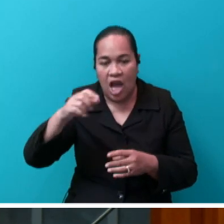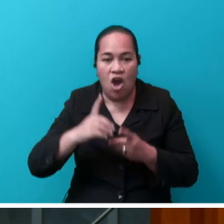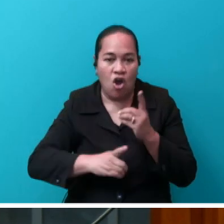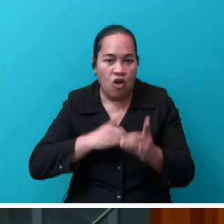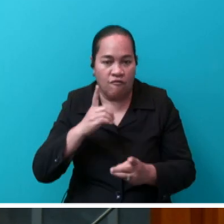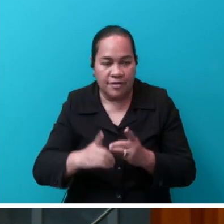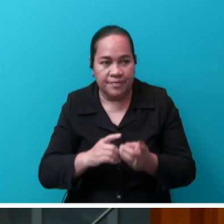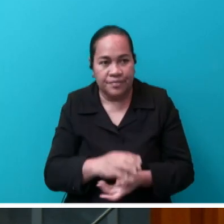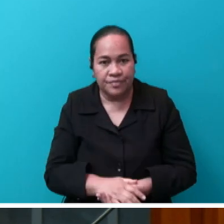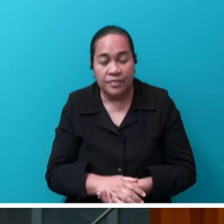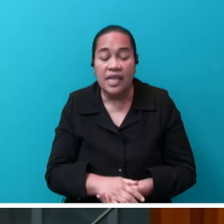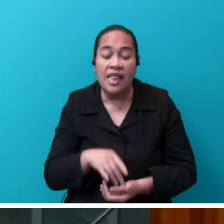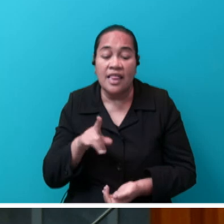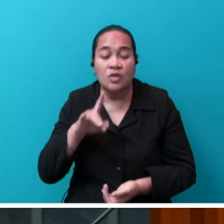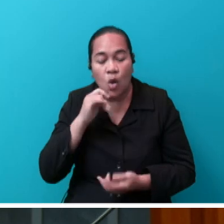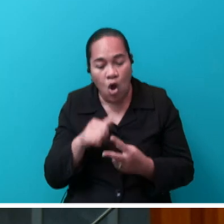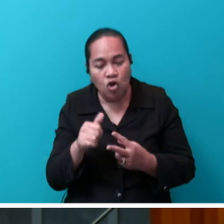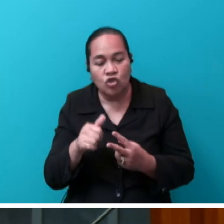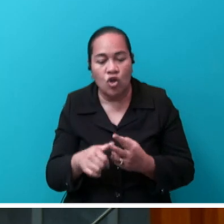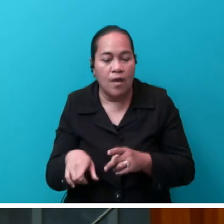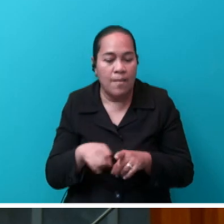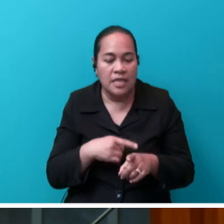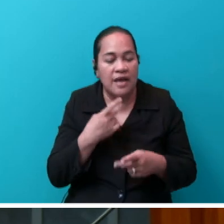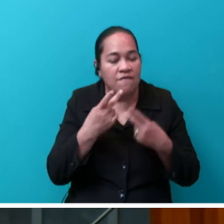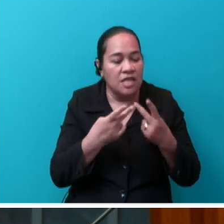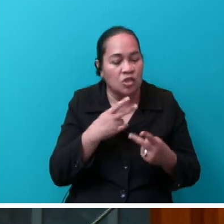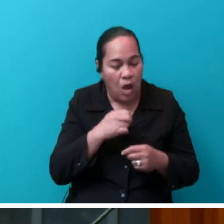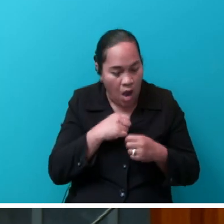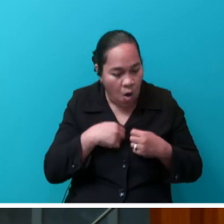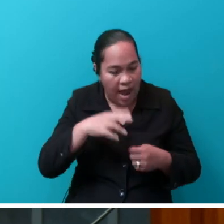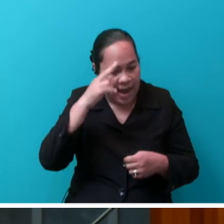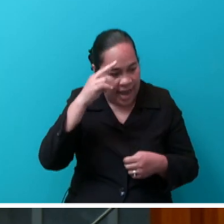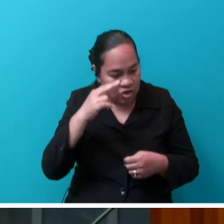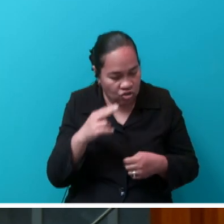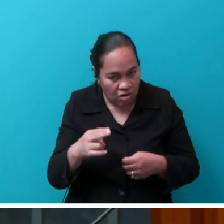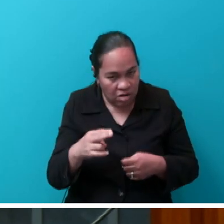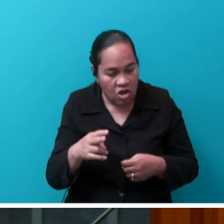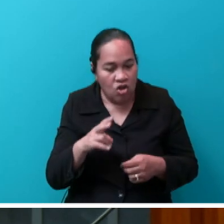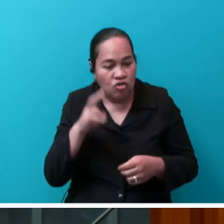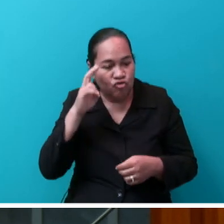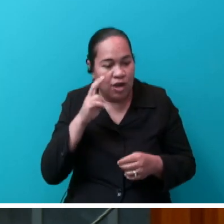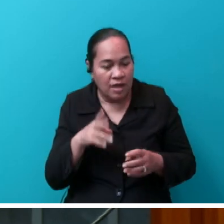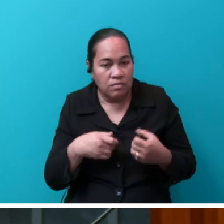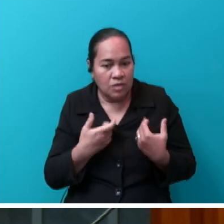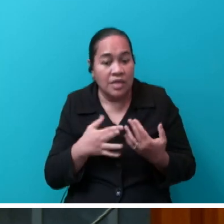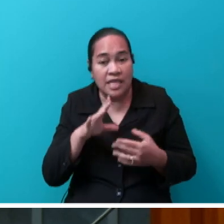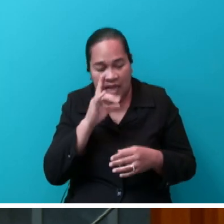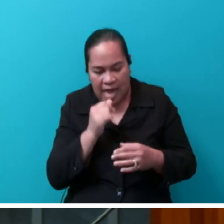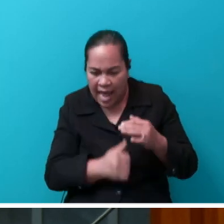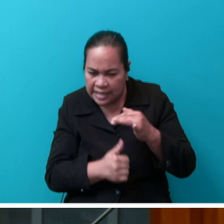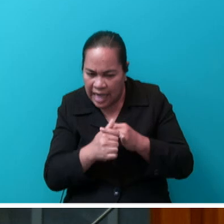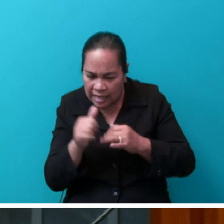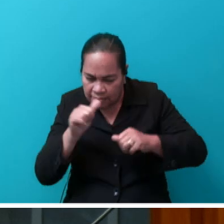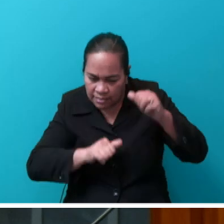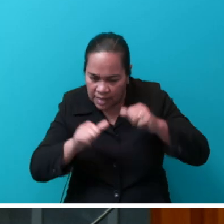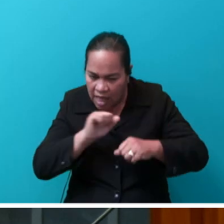The exercise would include visits to our national TVET training providers and industries to assess their strengths,